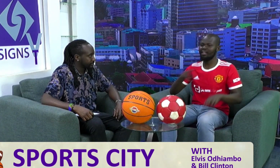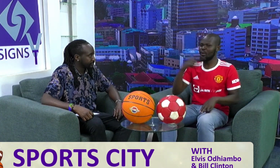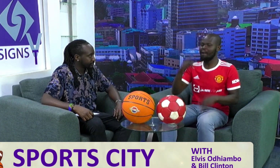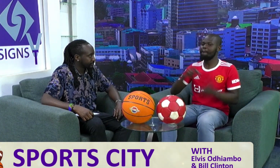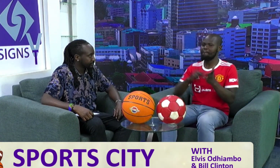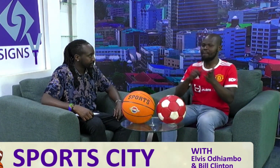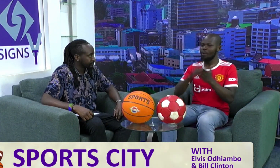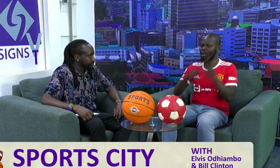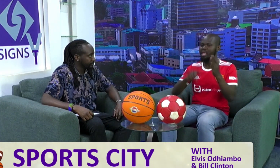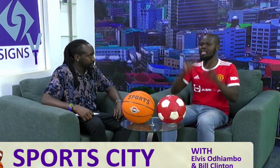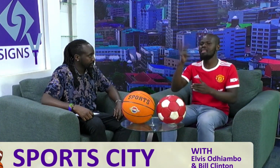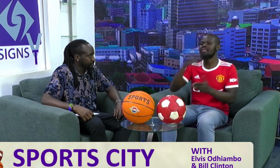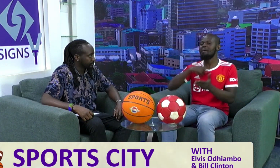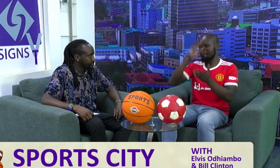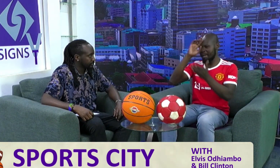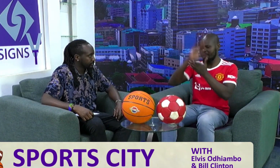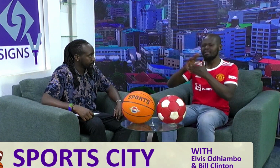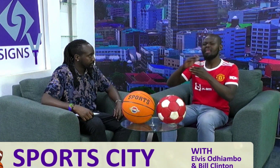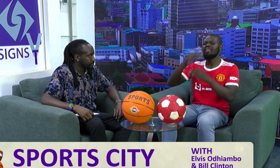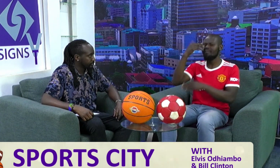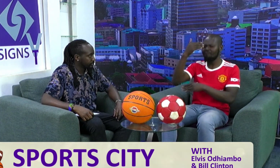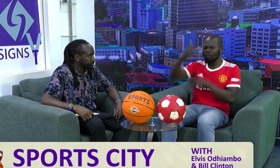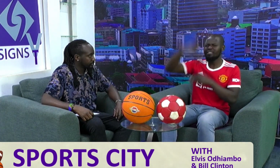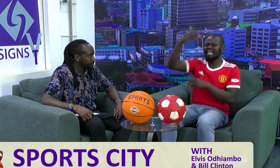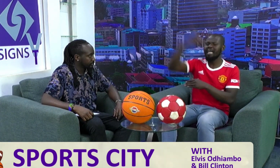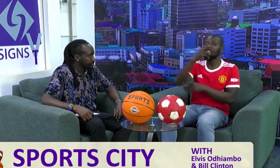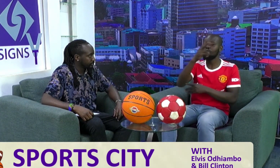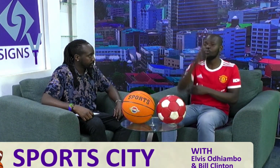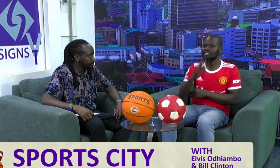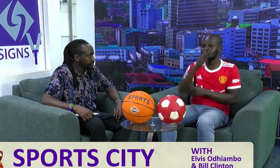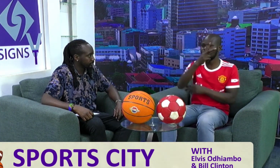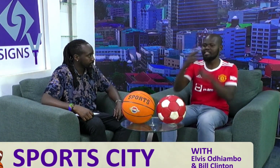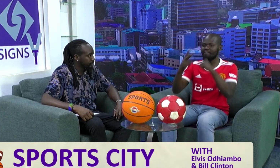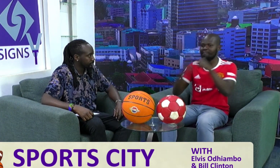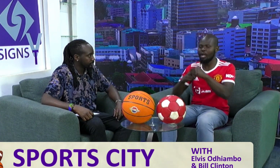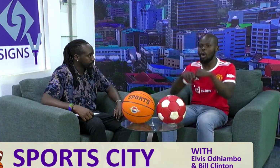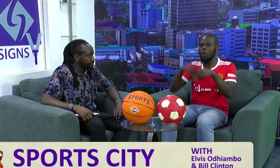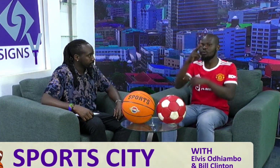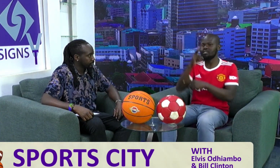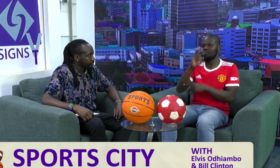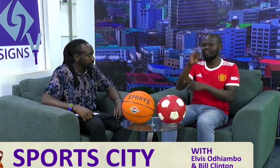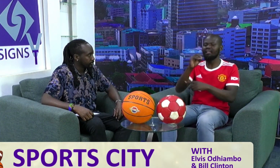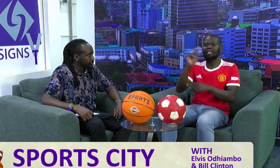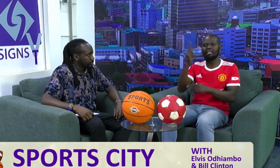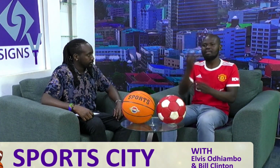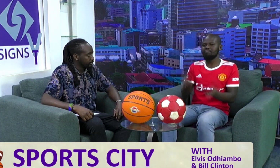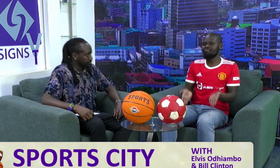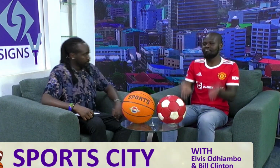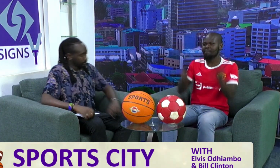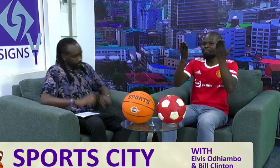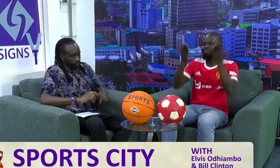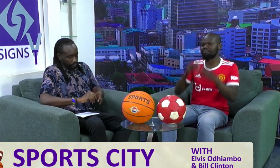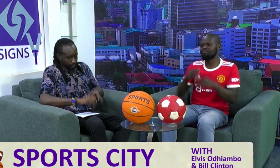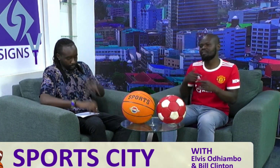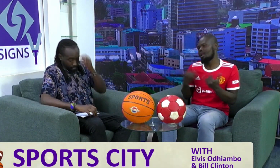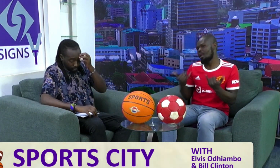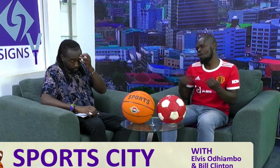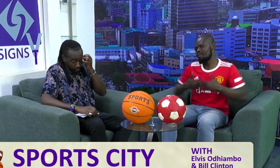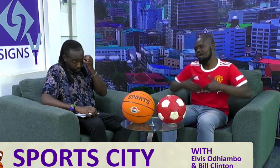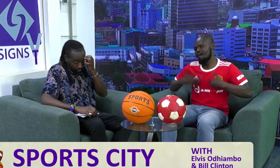1-0 and the international friendly. And I believe that in future, probably in 2027 or 2030,